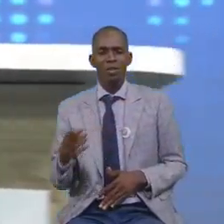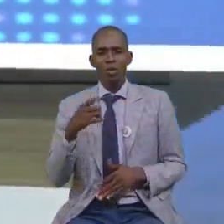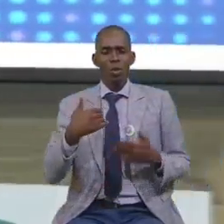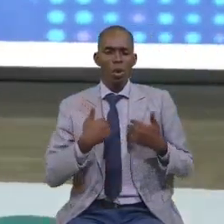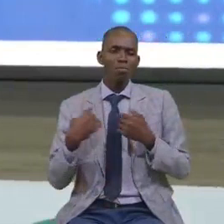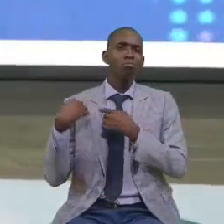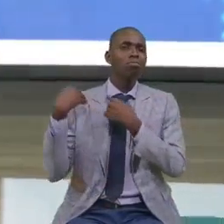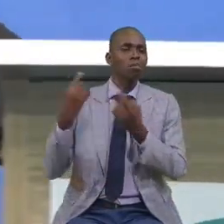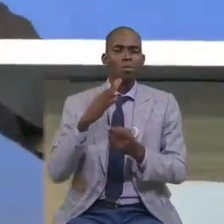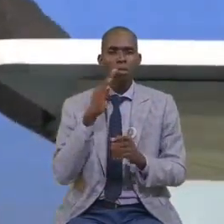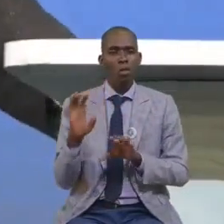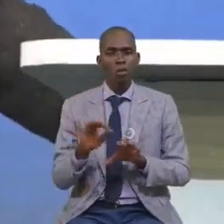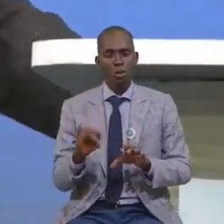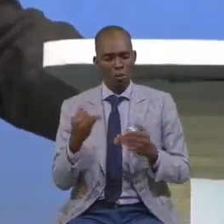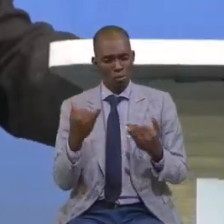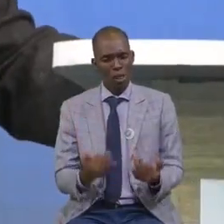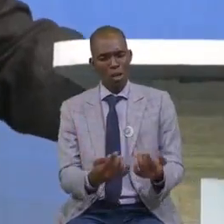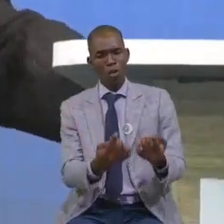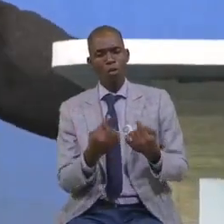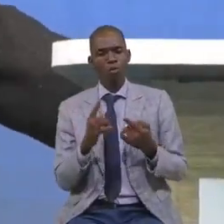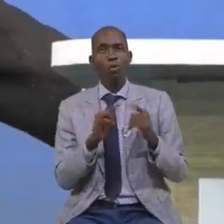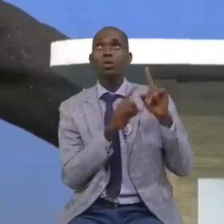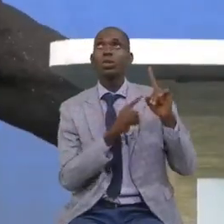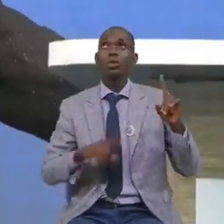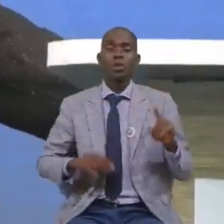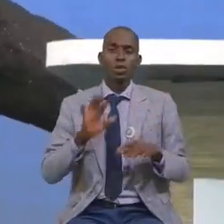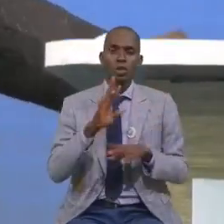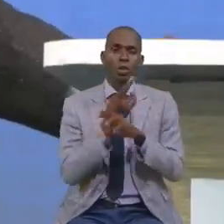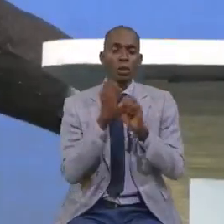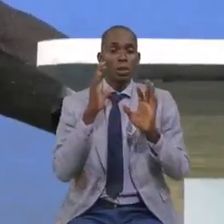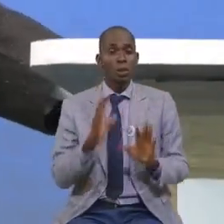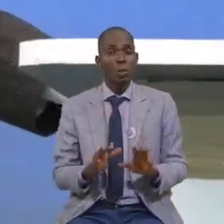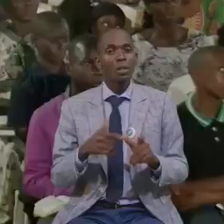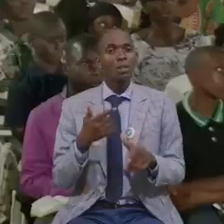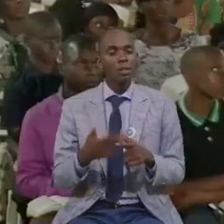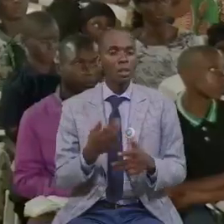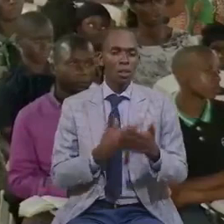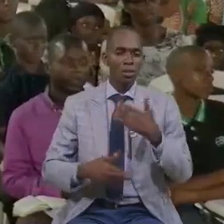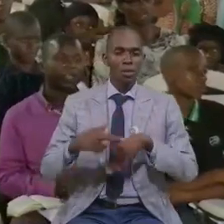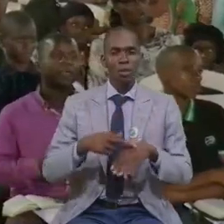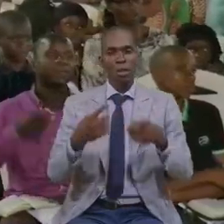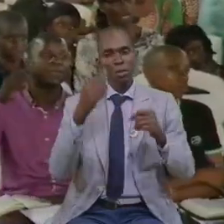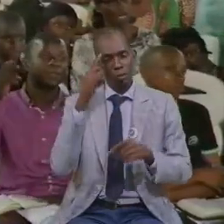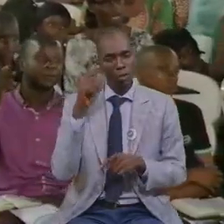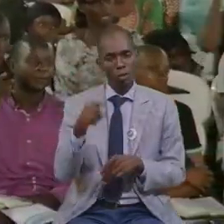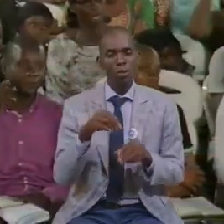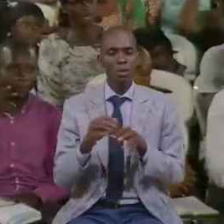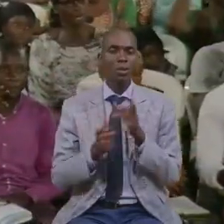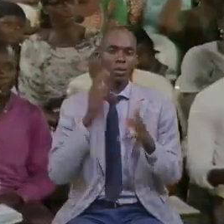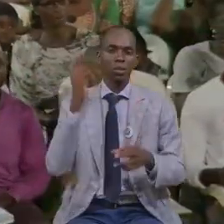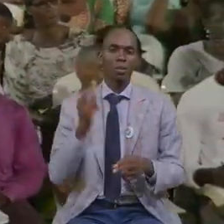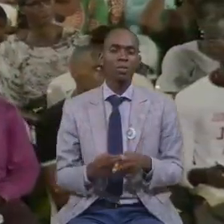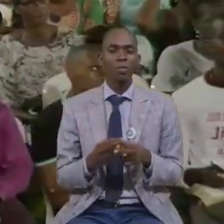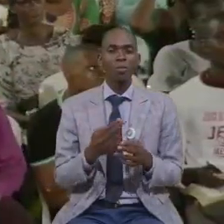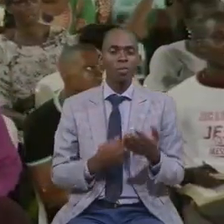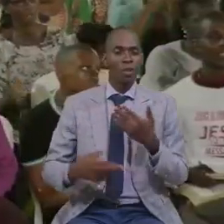and come to the Lord, the Redeemer. Restoration has come for you in Jesus' name.